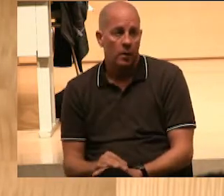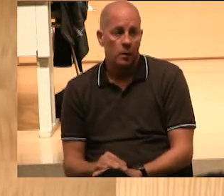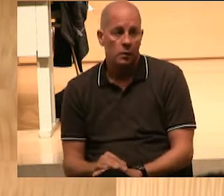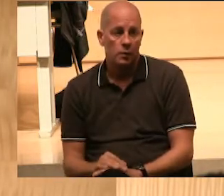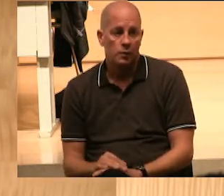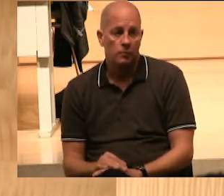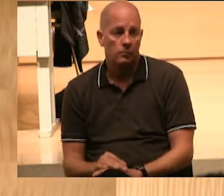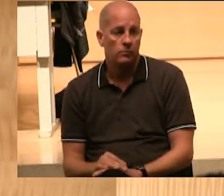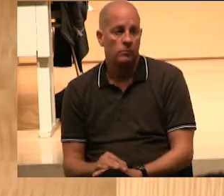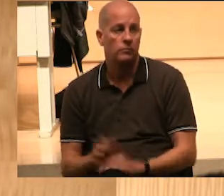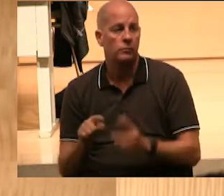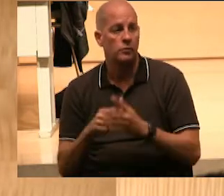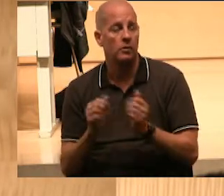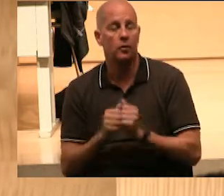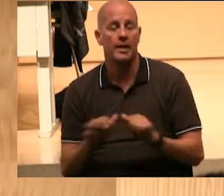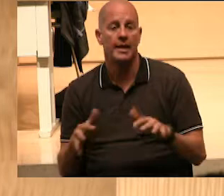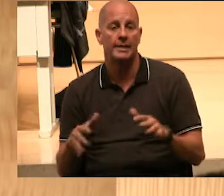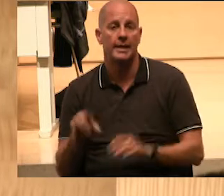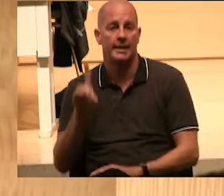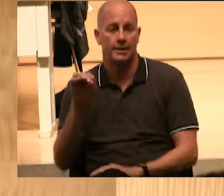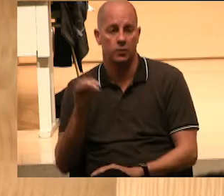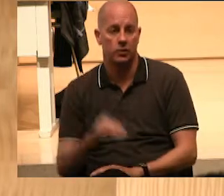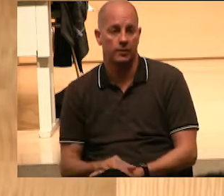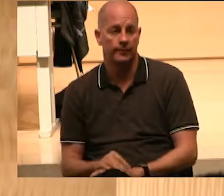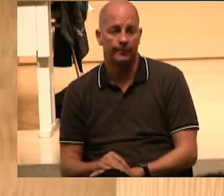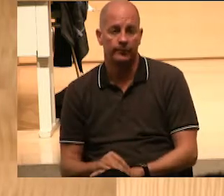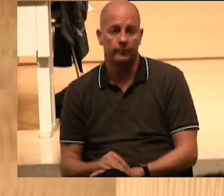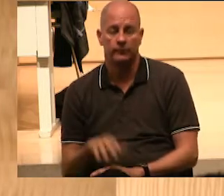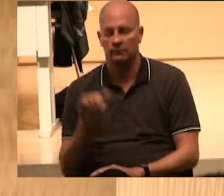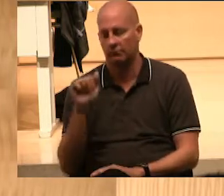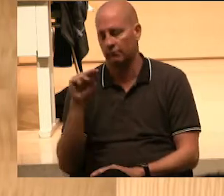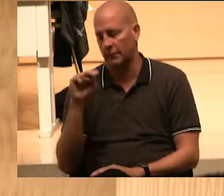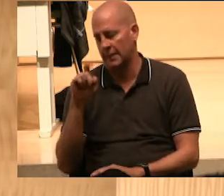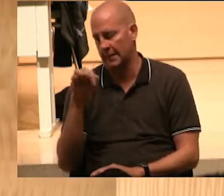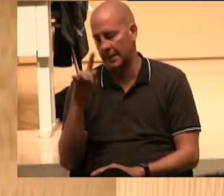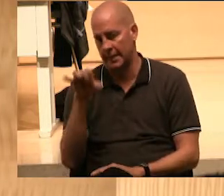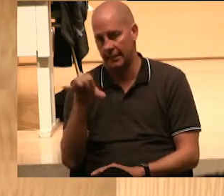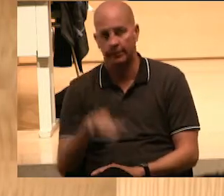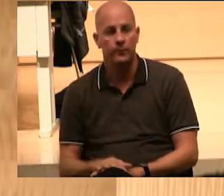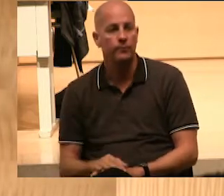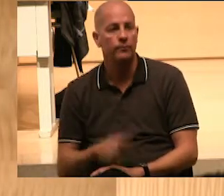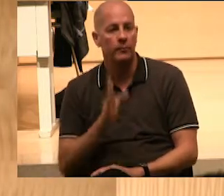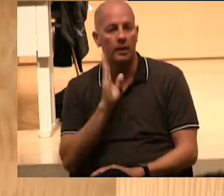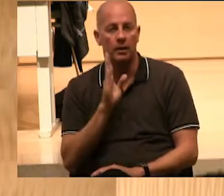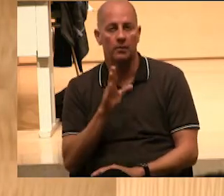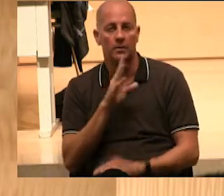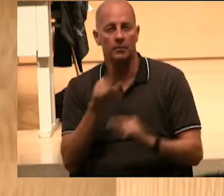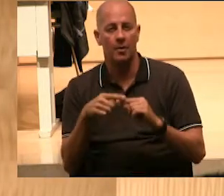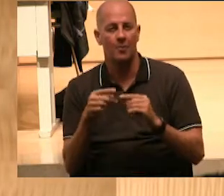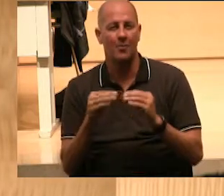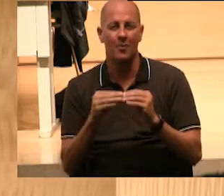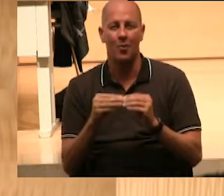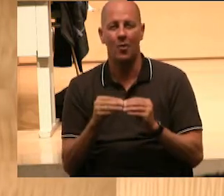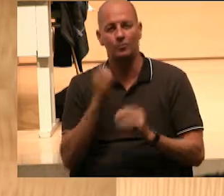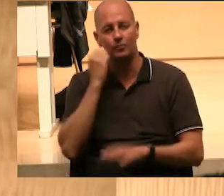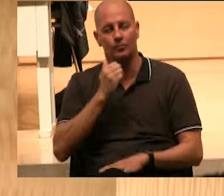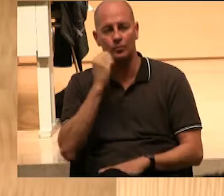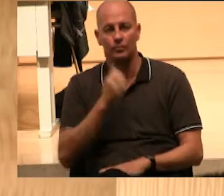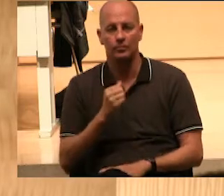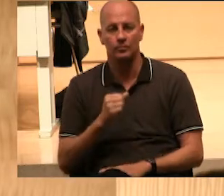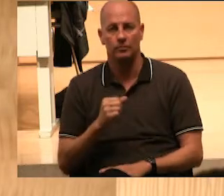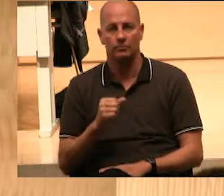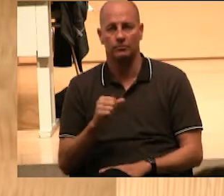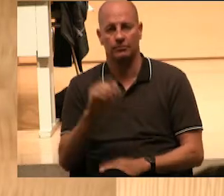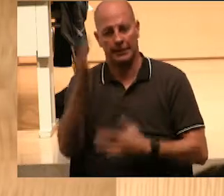So I'll start with anxiety disorders, and I'm going to focus on some, again, more common mental illnesses that we'll see, and especially when